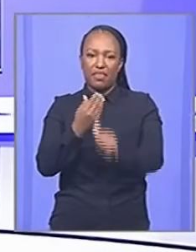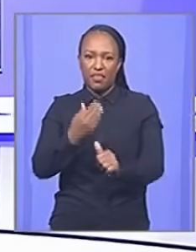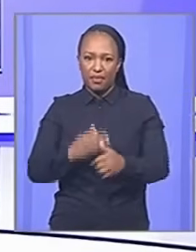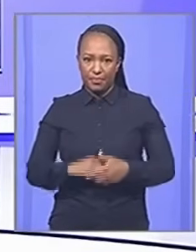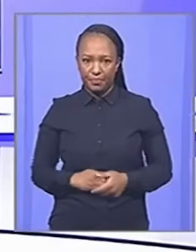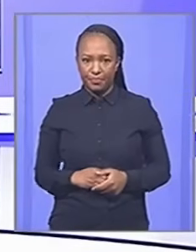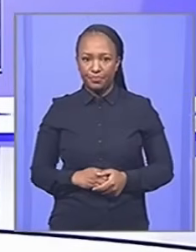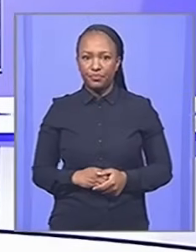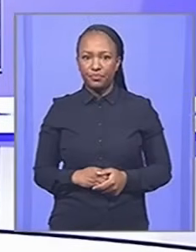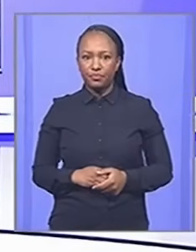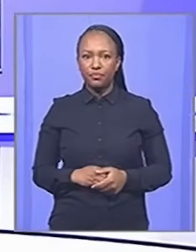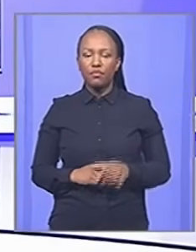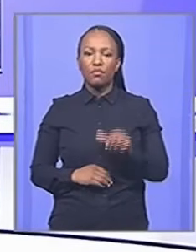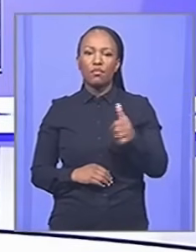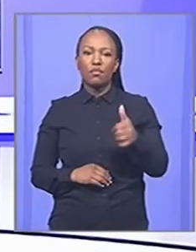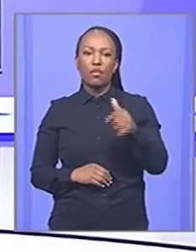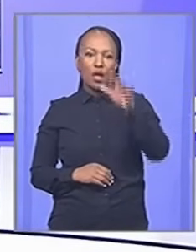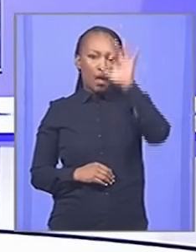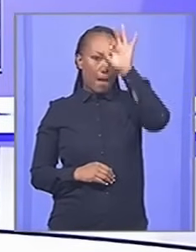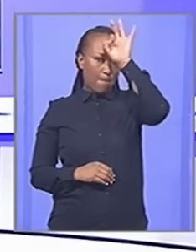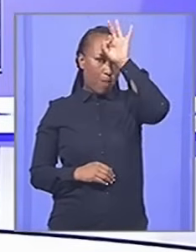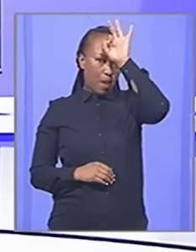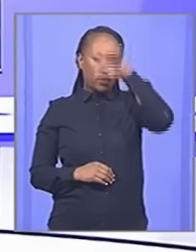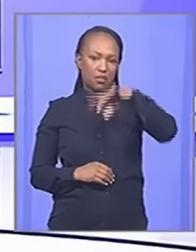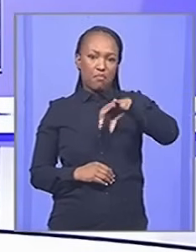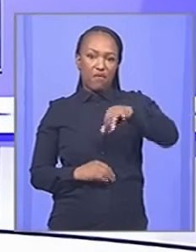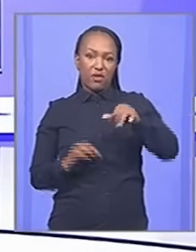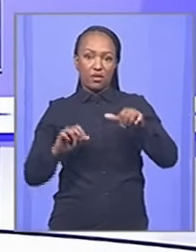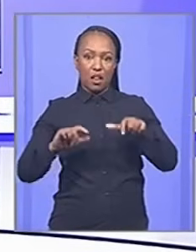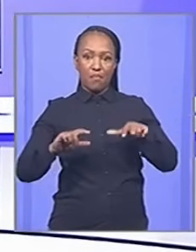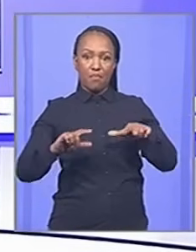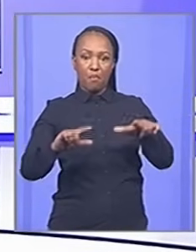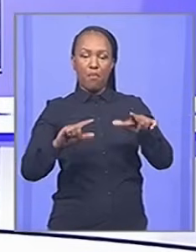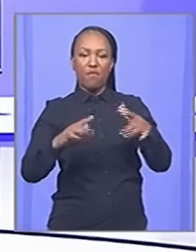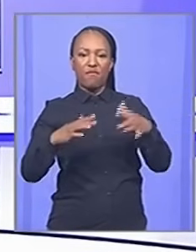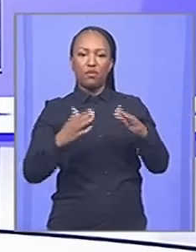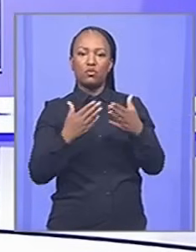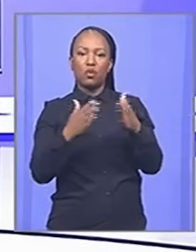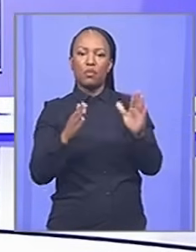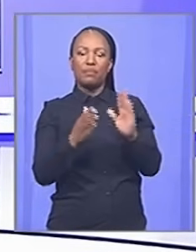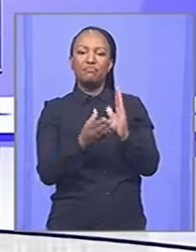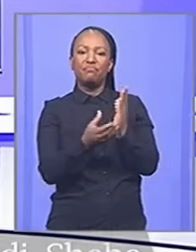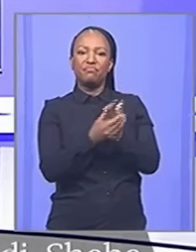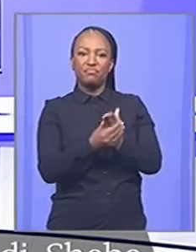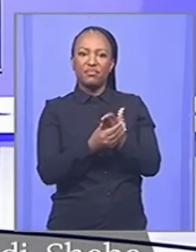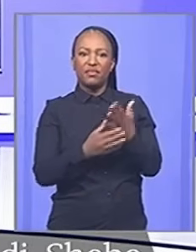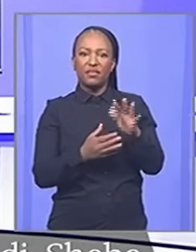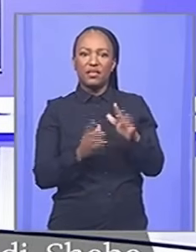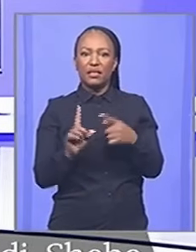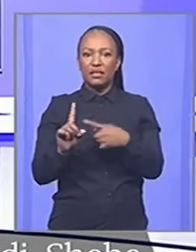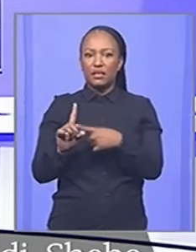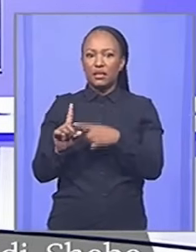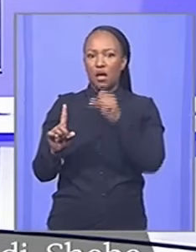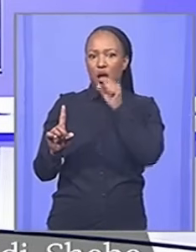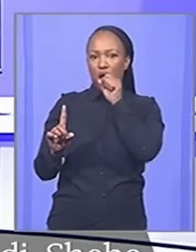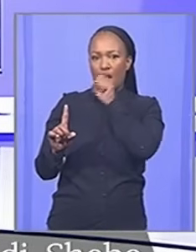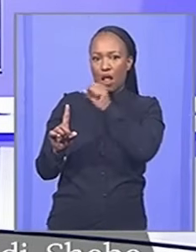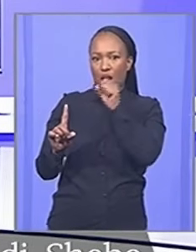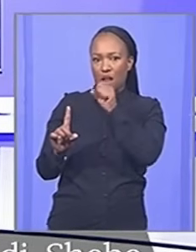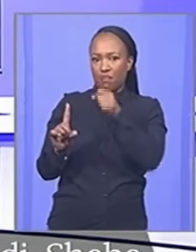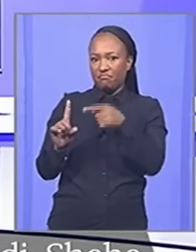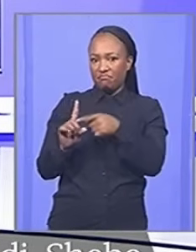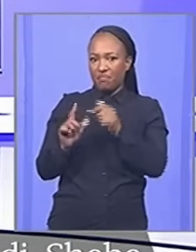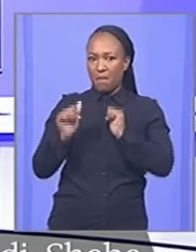Go tše dingwe maphodisa a province ya Limpopo a botše molato wa polao e se ka maikemišetšo kgatlhanong le naletšana ya mmino gape le